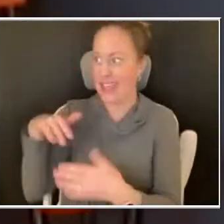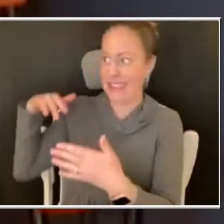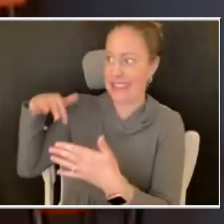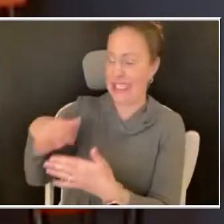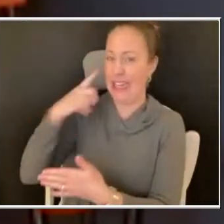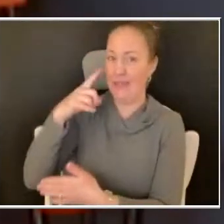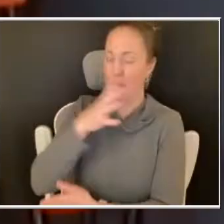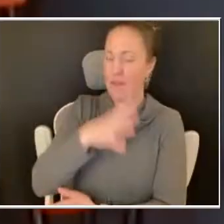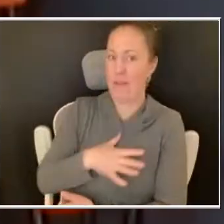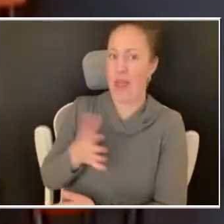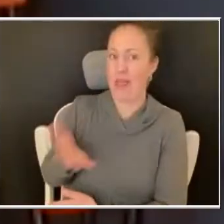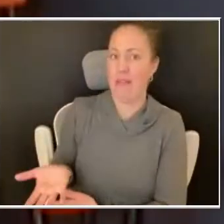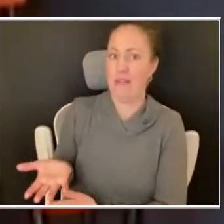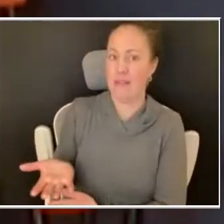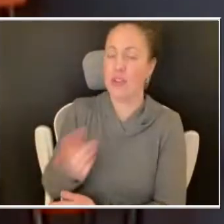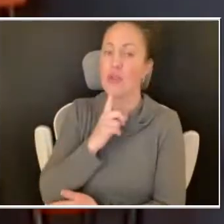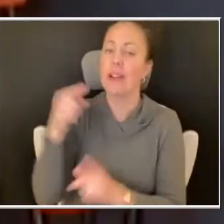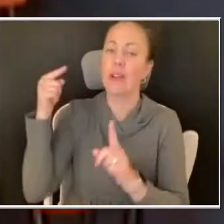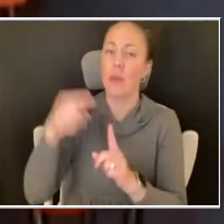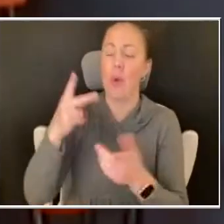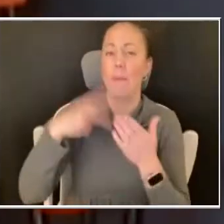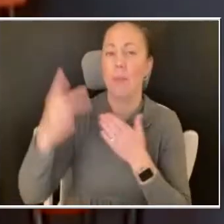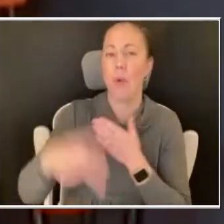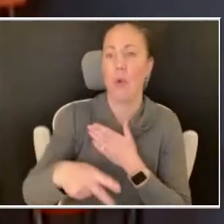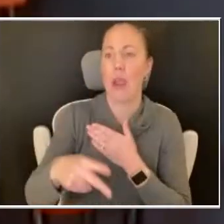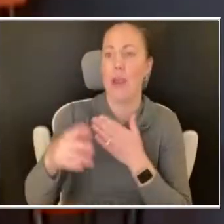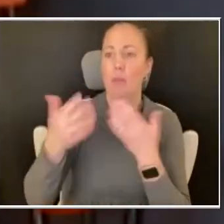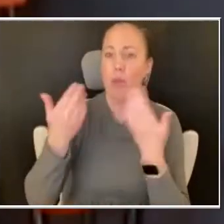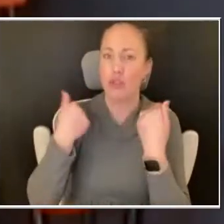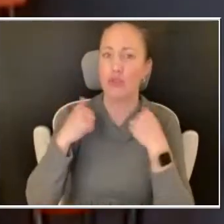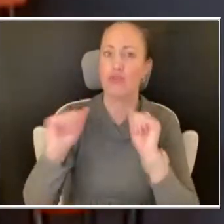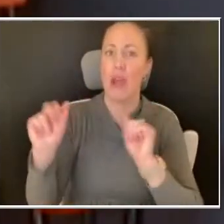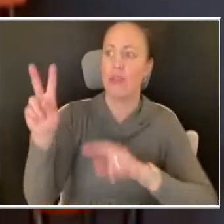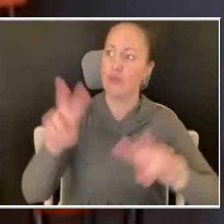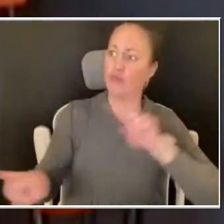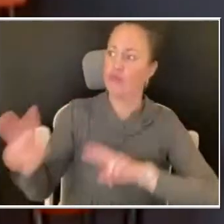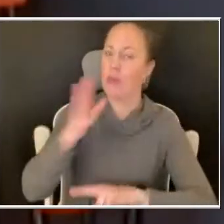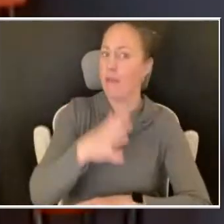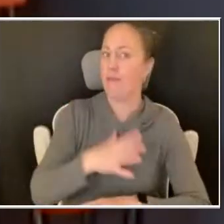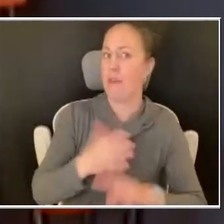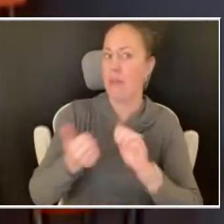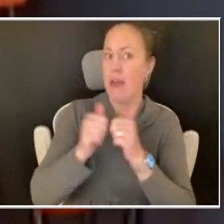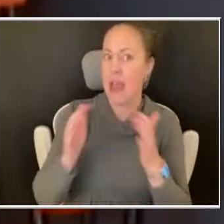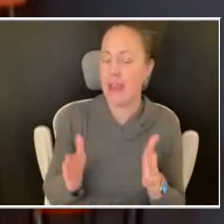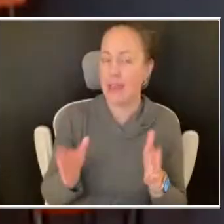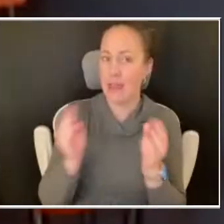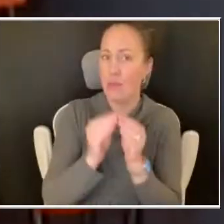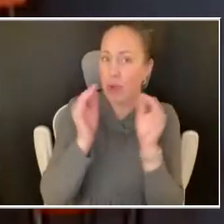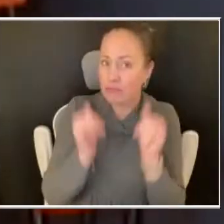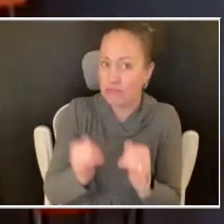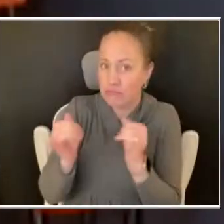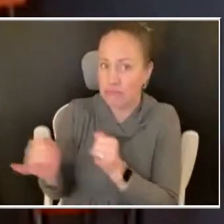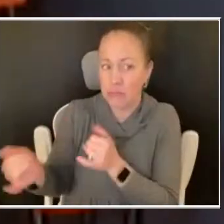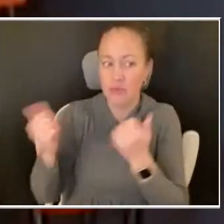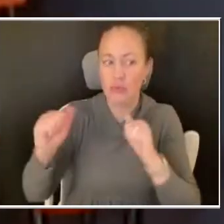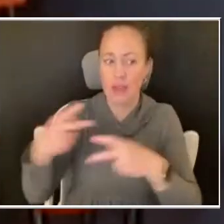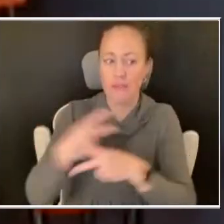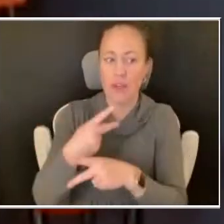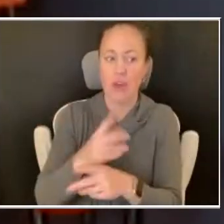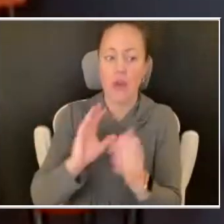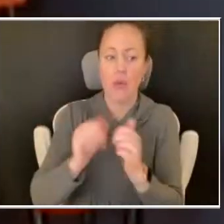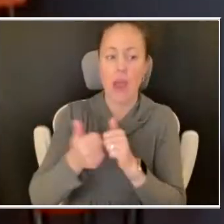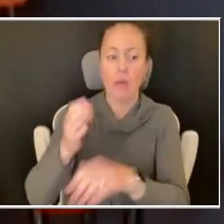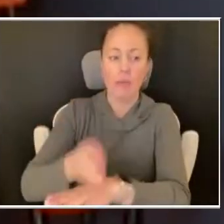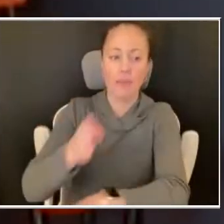of this program was really to step back and look at the female athlete on an individual basis to see how can we improve